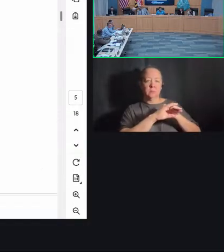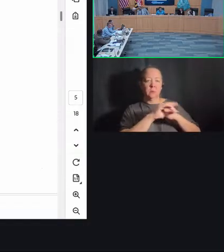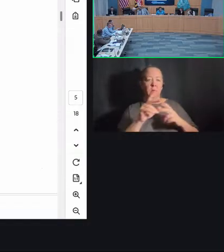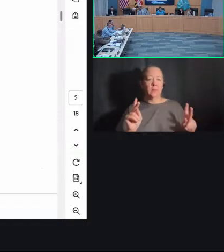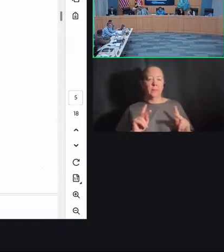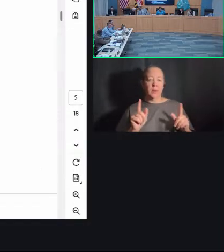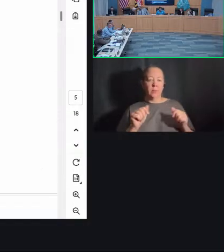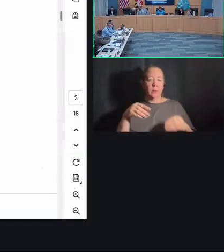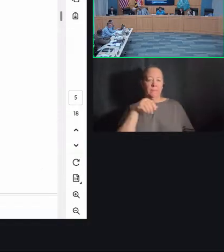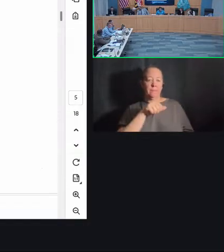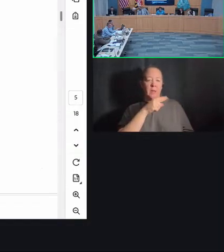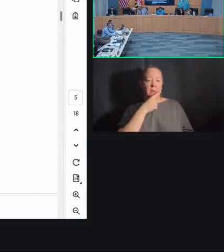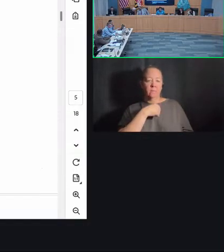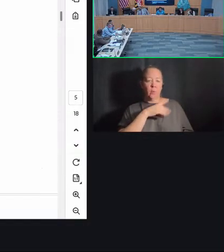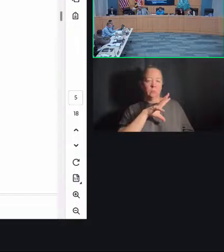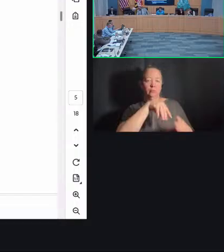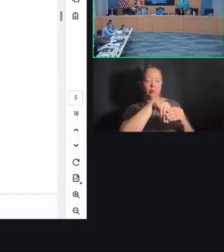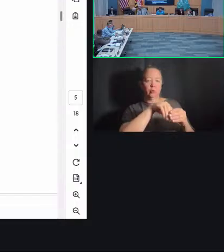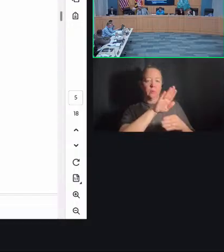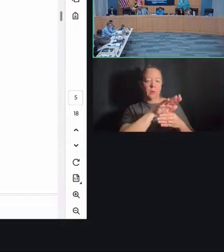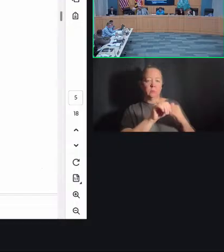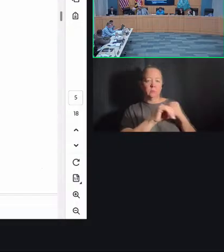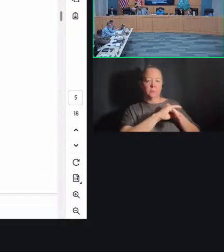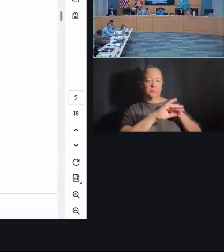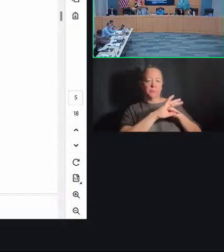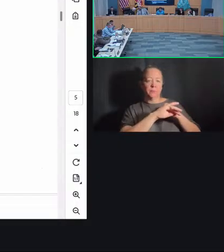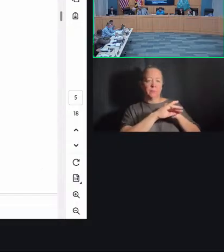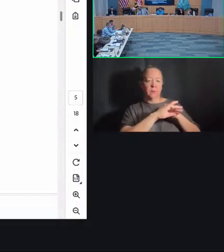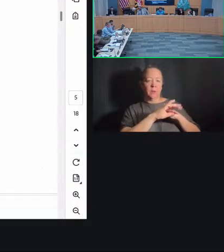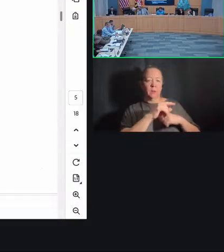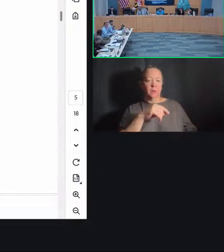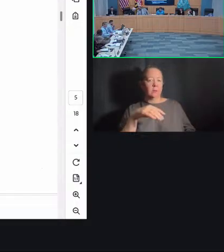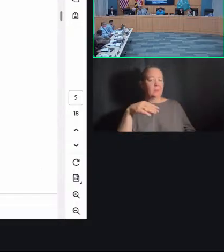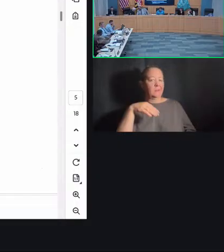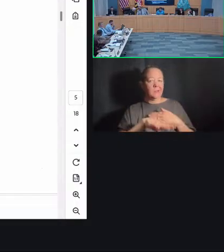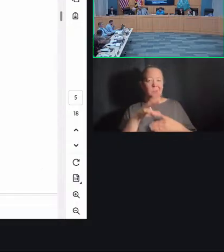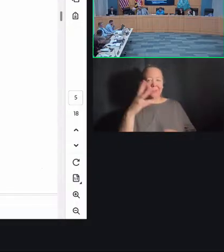ad in color, beautiful.